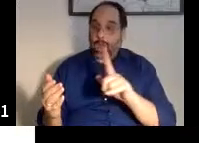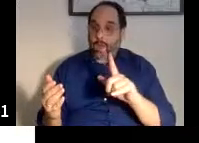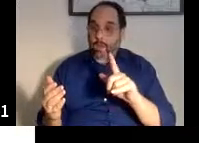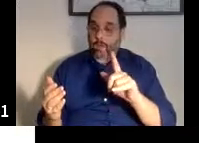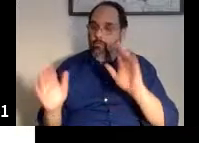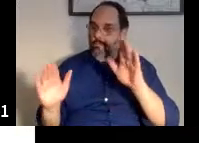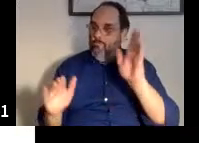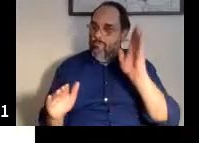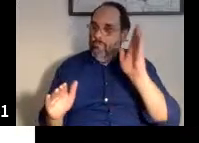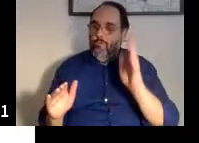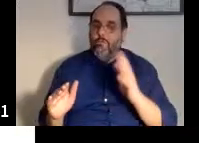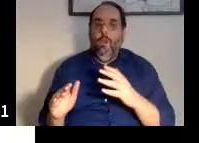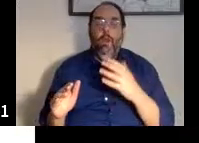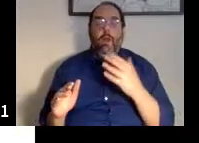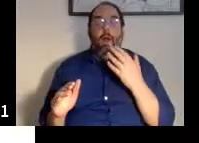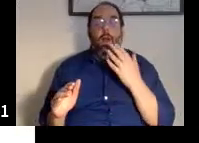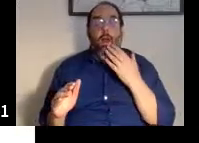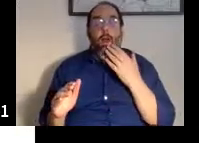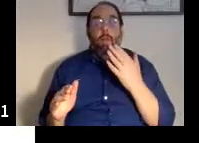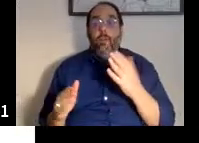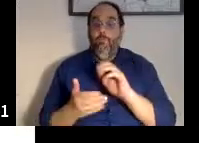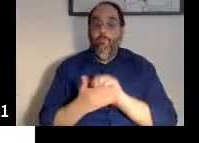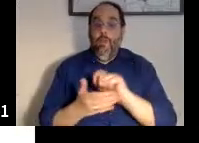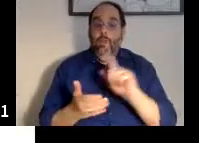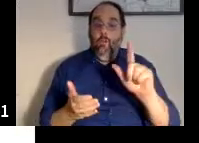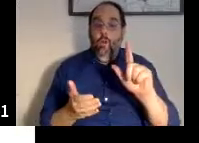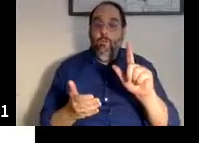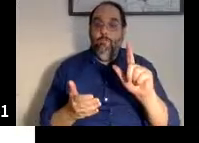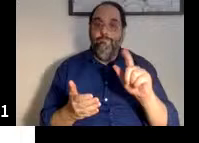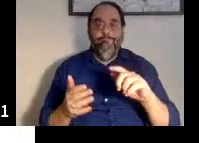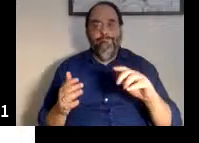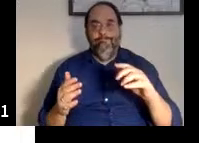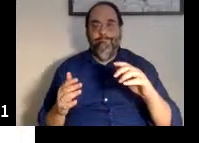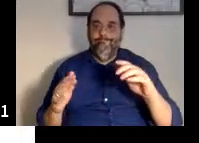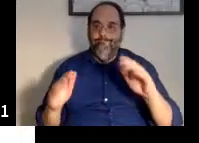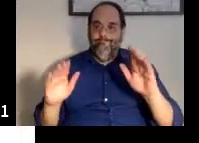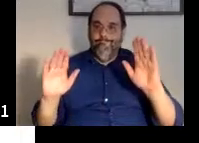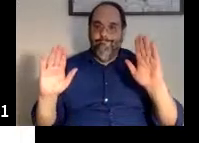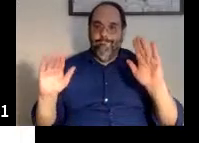the presentation, and that concludes today's session.